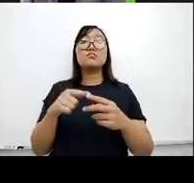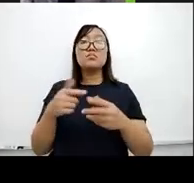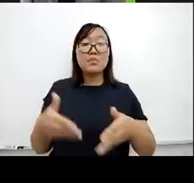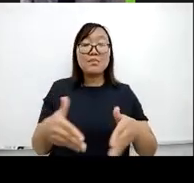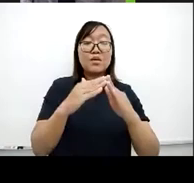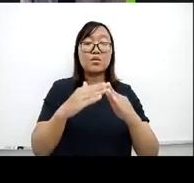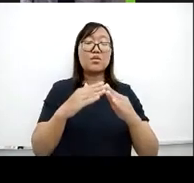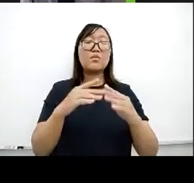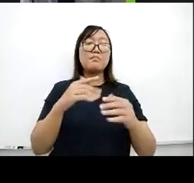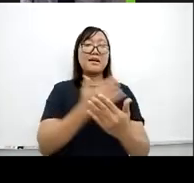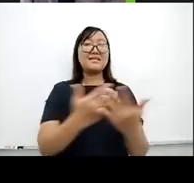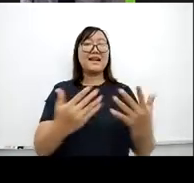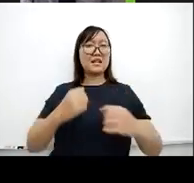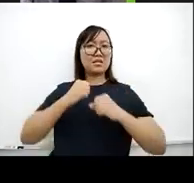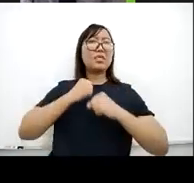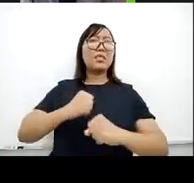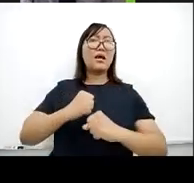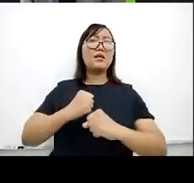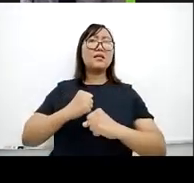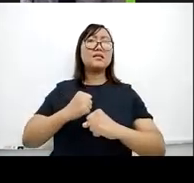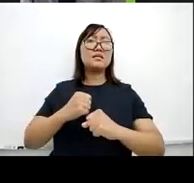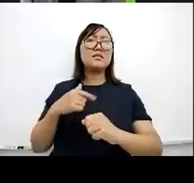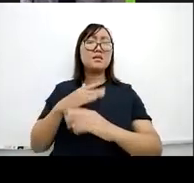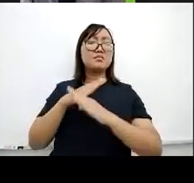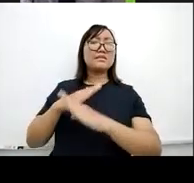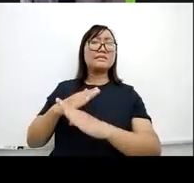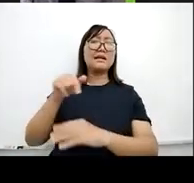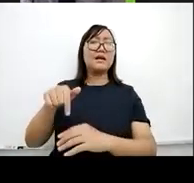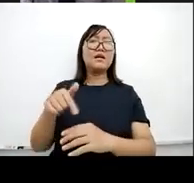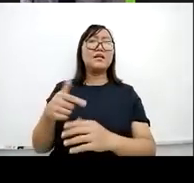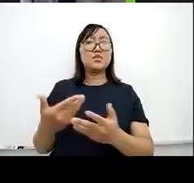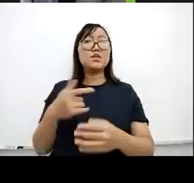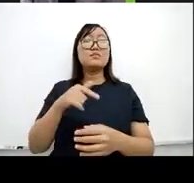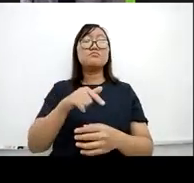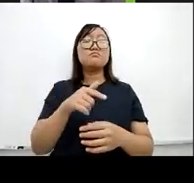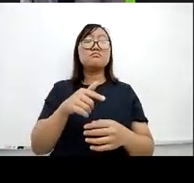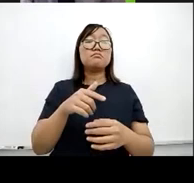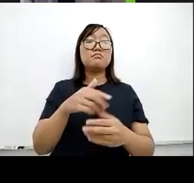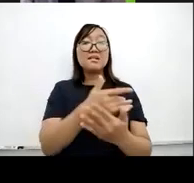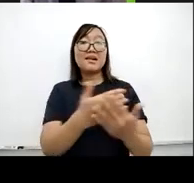of the cliche ooh be coming home